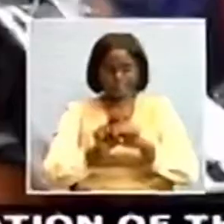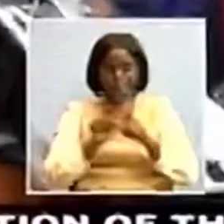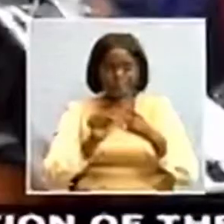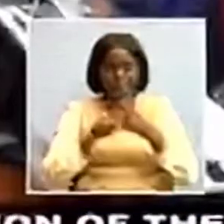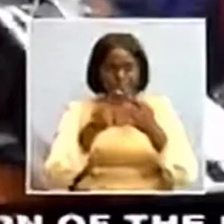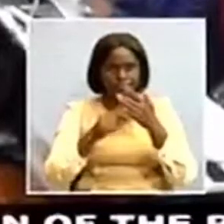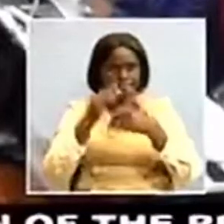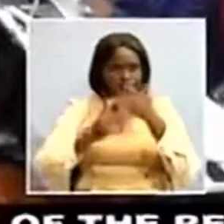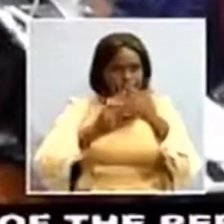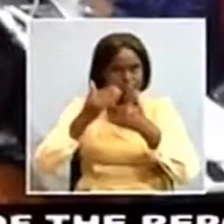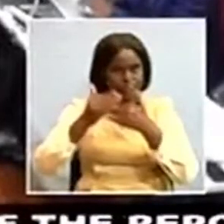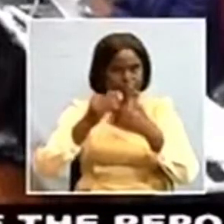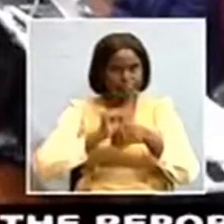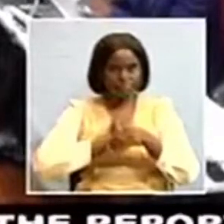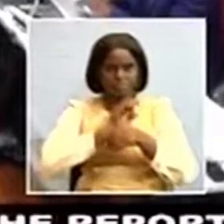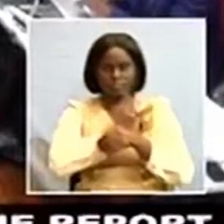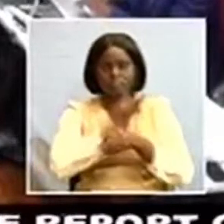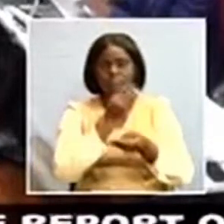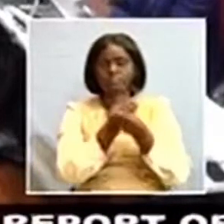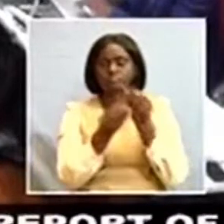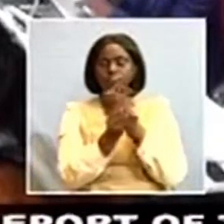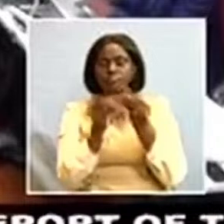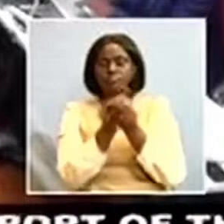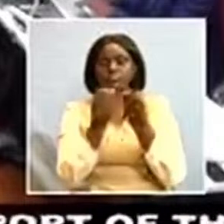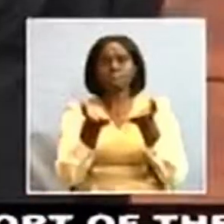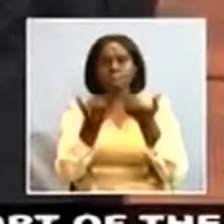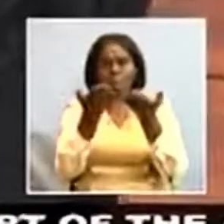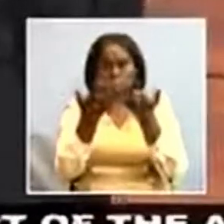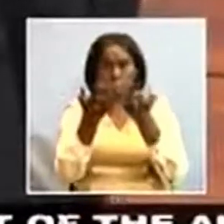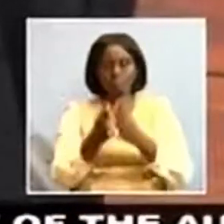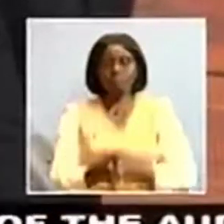following one, the staff obligations. Yes, please go ahead.